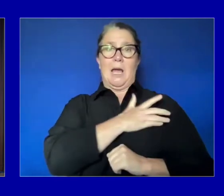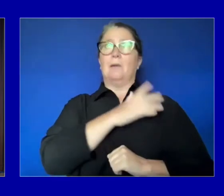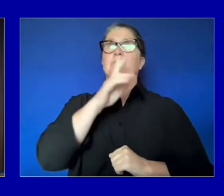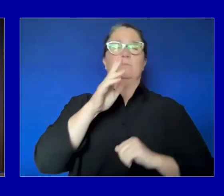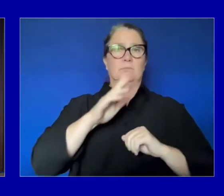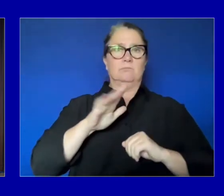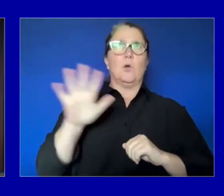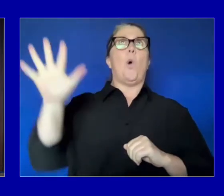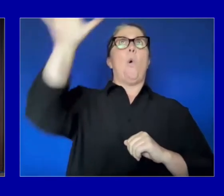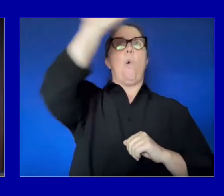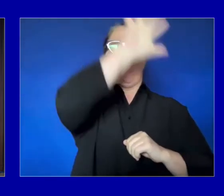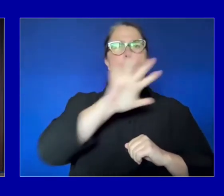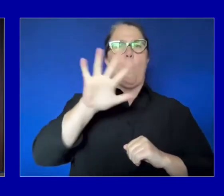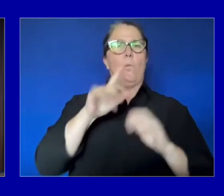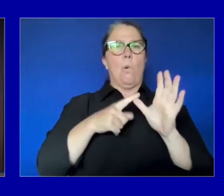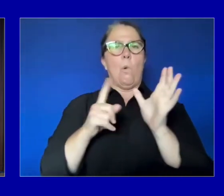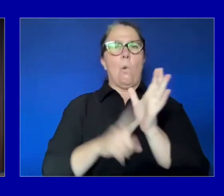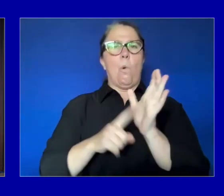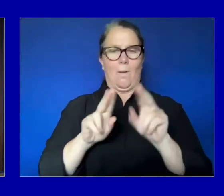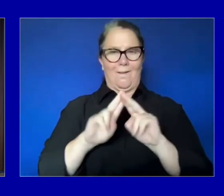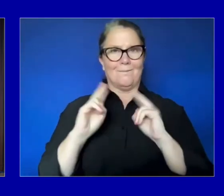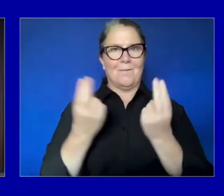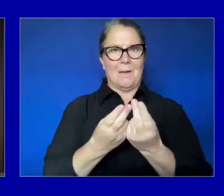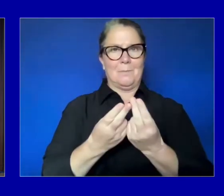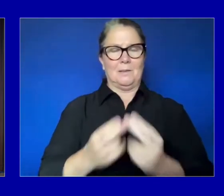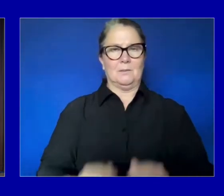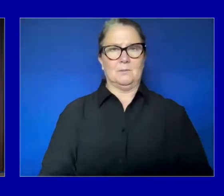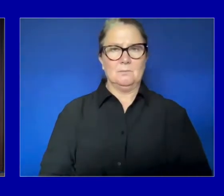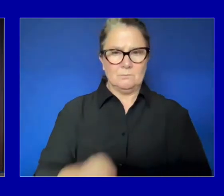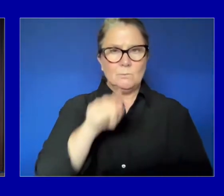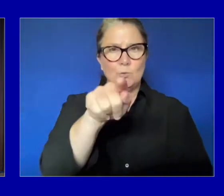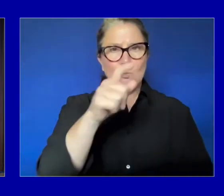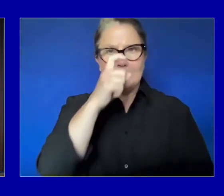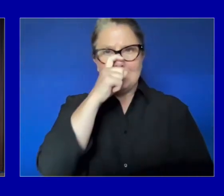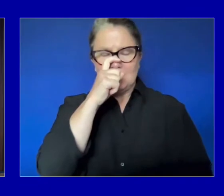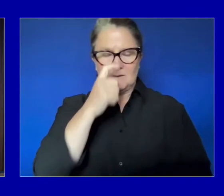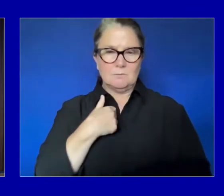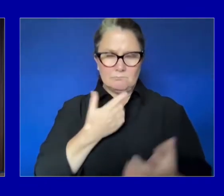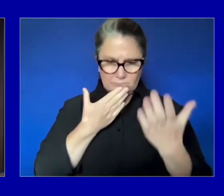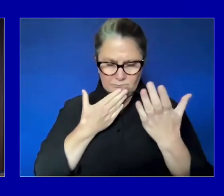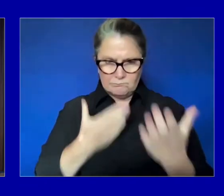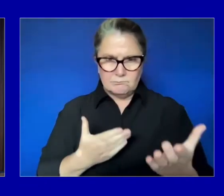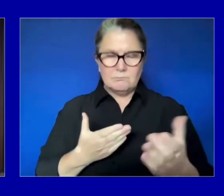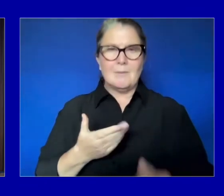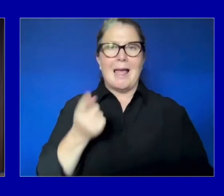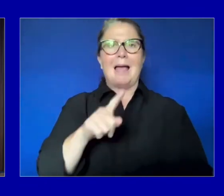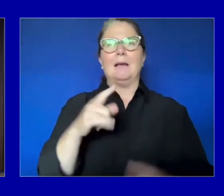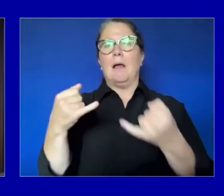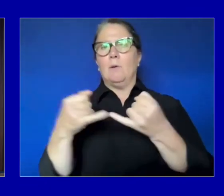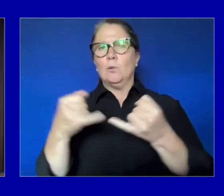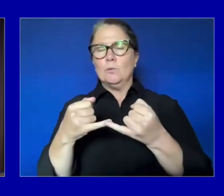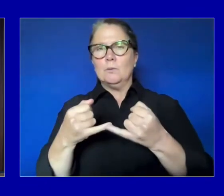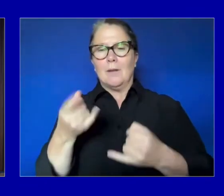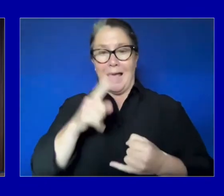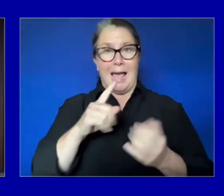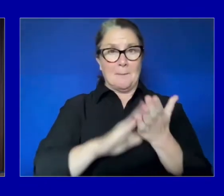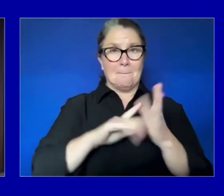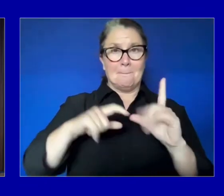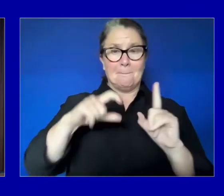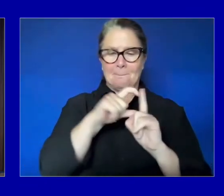I like to acknowledge you, and at the back there, and you, Matty, because